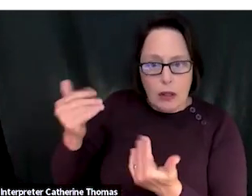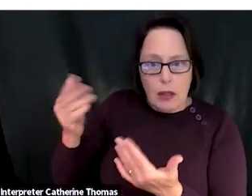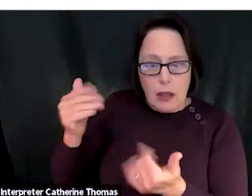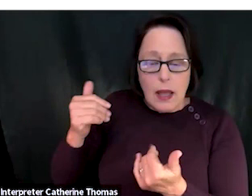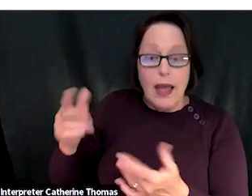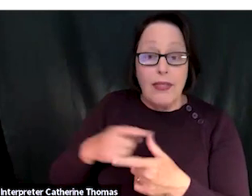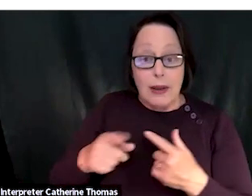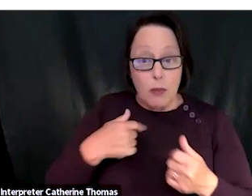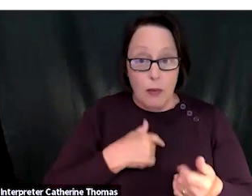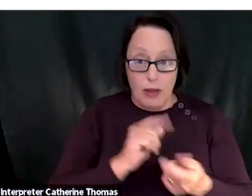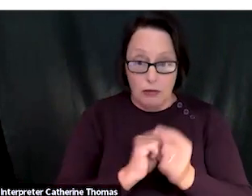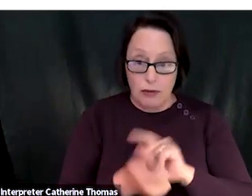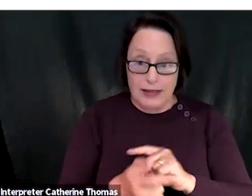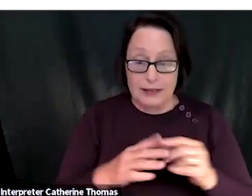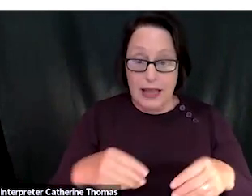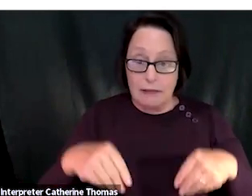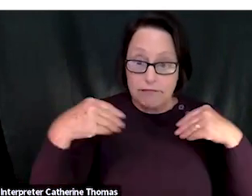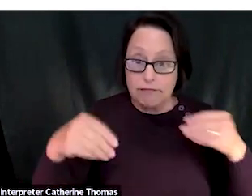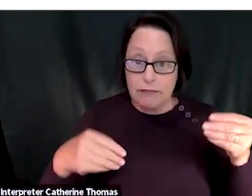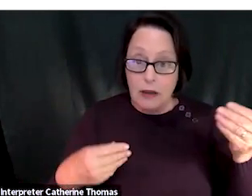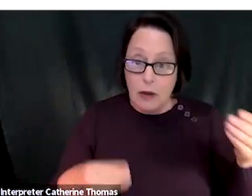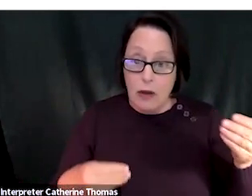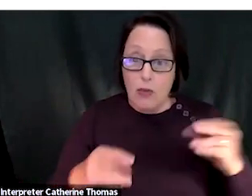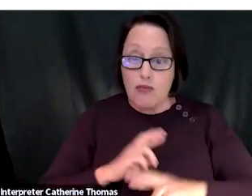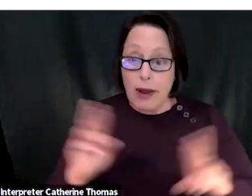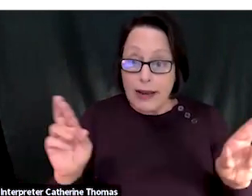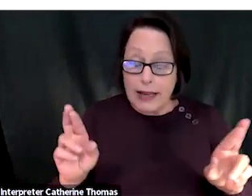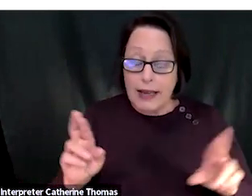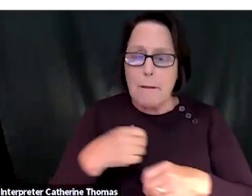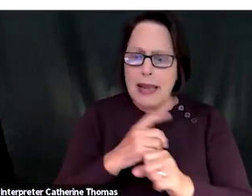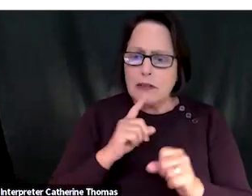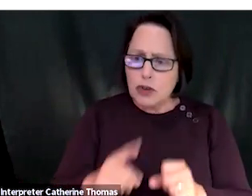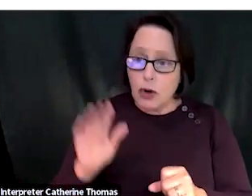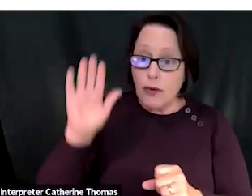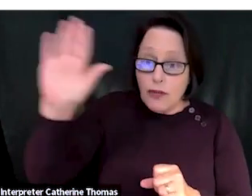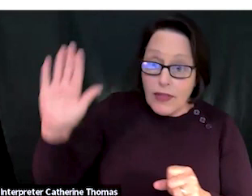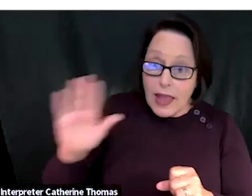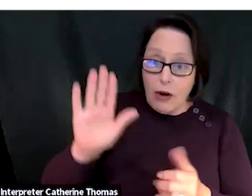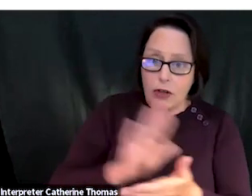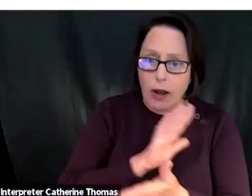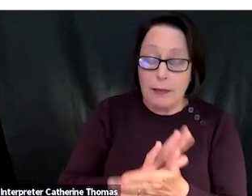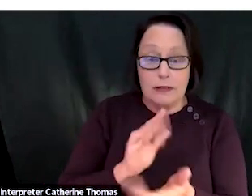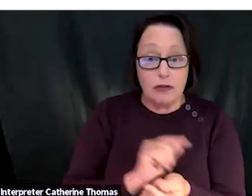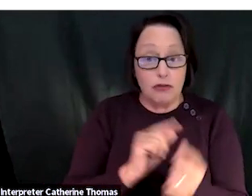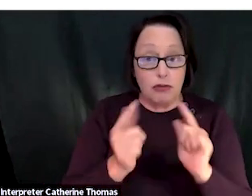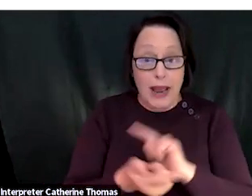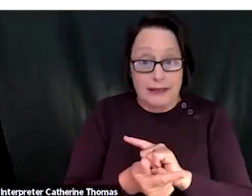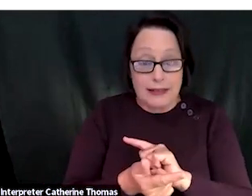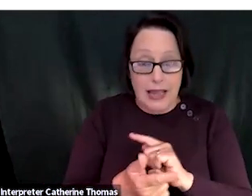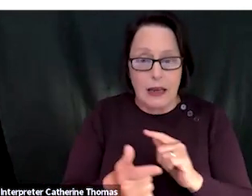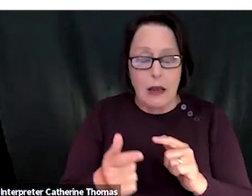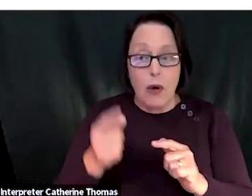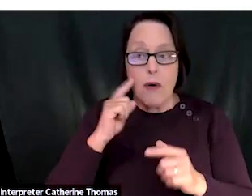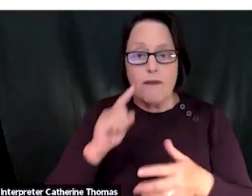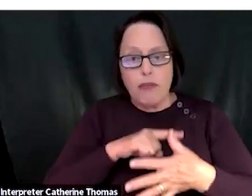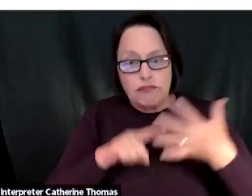they provide, and making sure that these documents are translated into